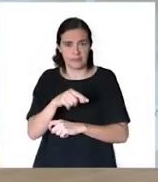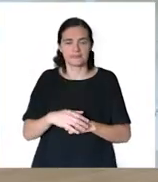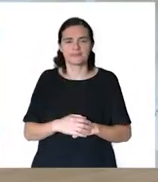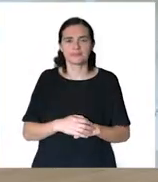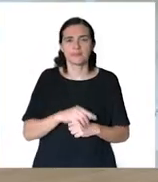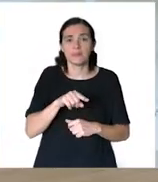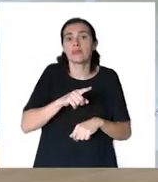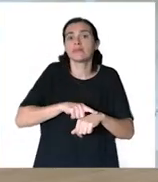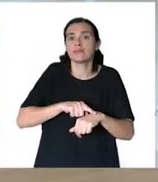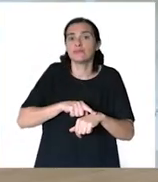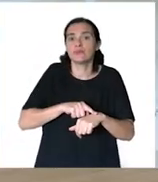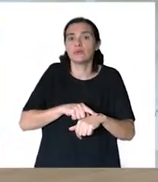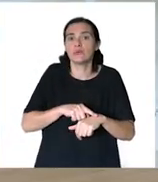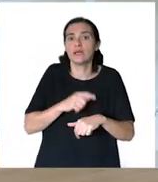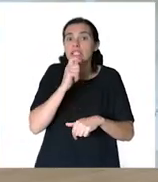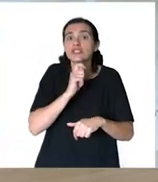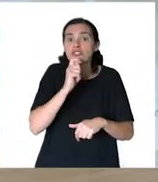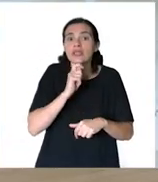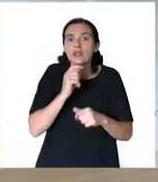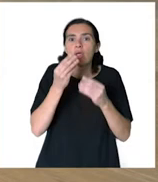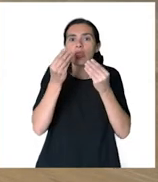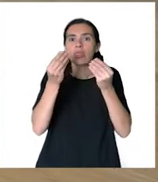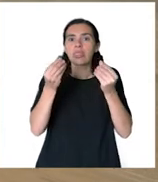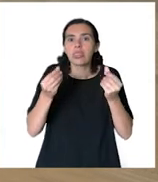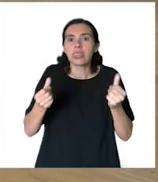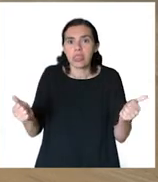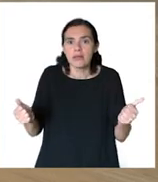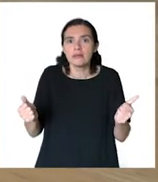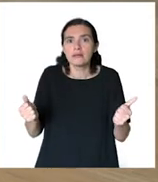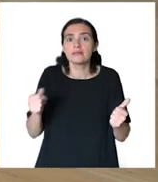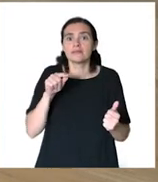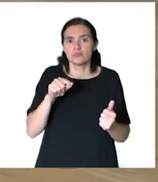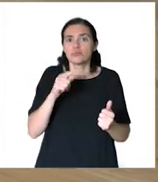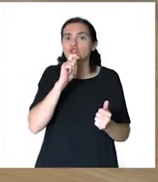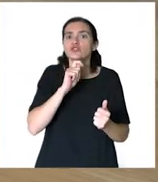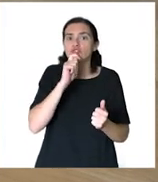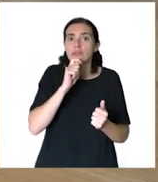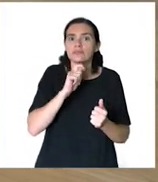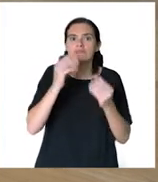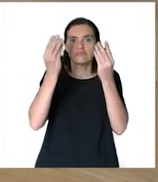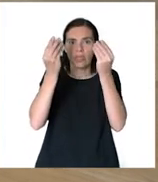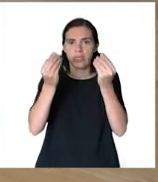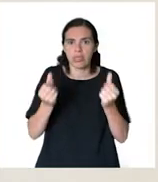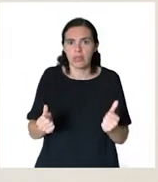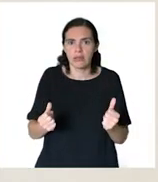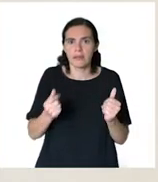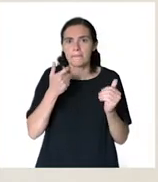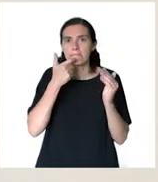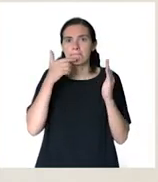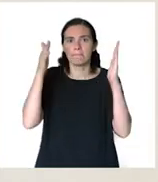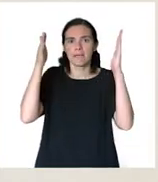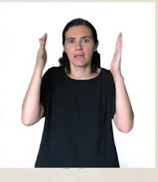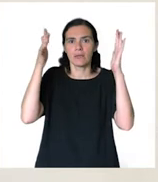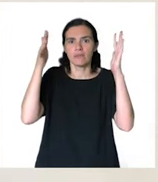of course, the ice is going to melt. And as the ice melts, the wall is going